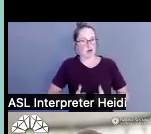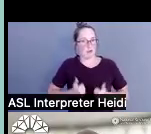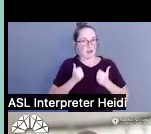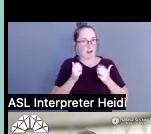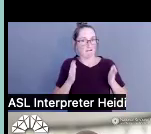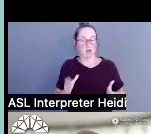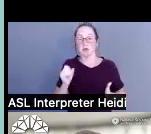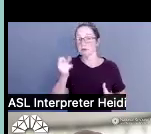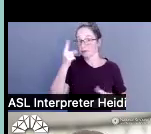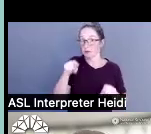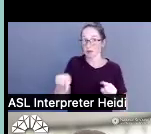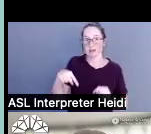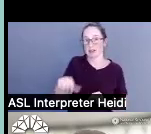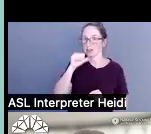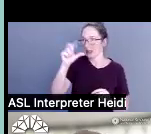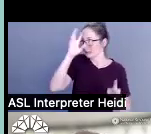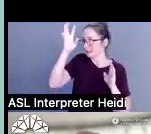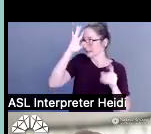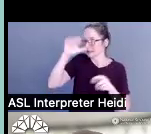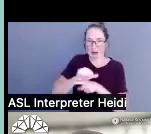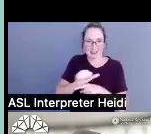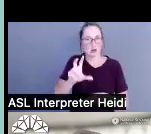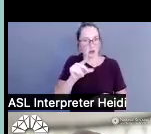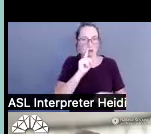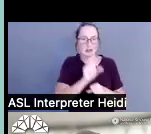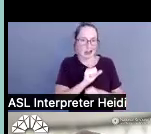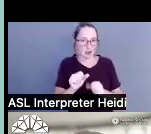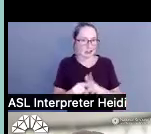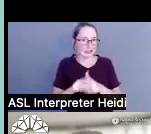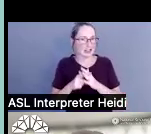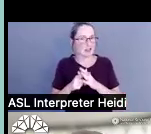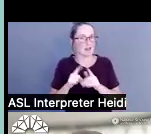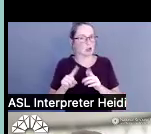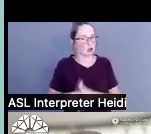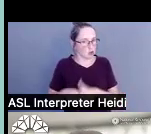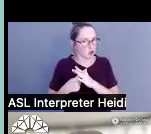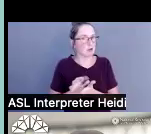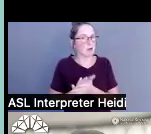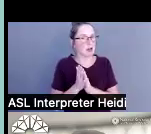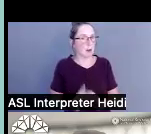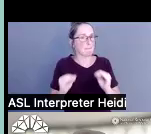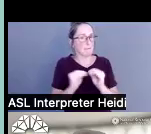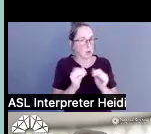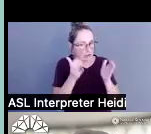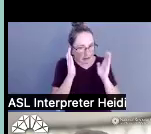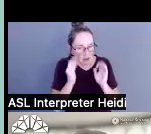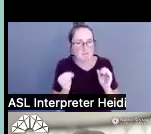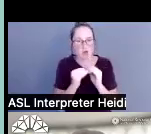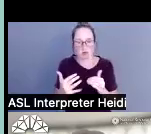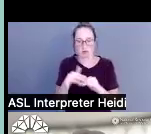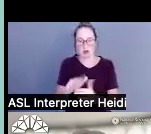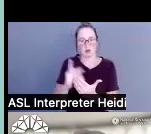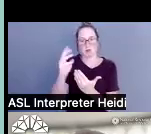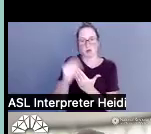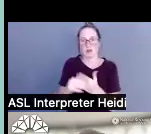And so while this is not innovative in practice, it is an initiative that is starting to get more attention in mainstream programs and